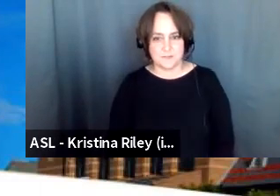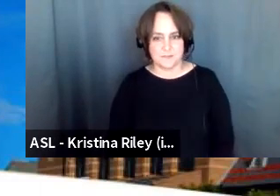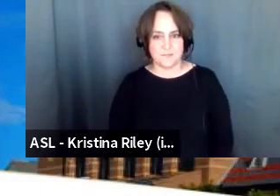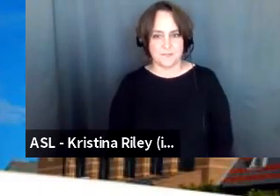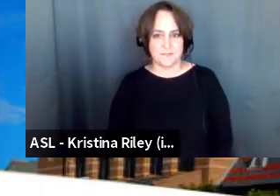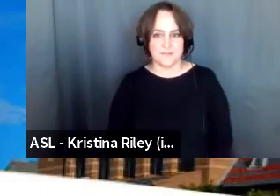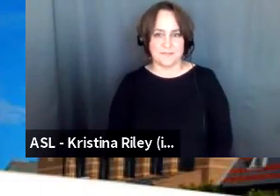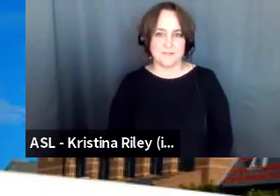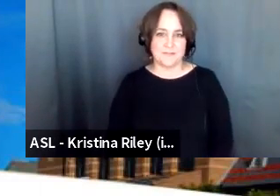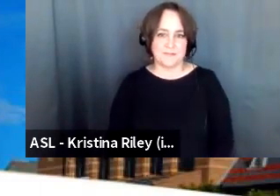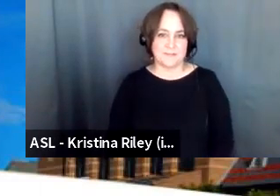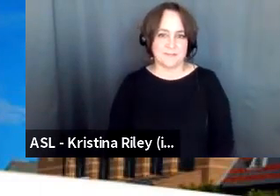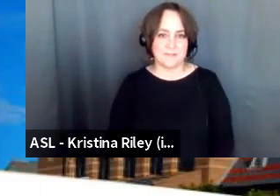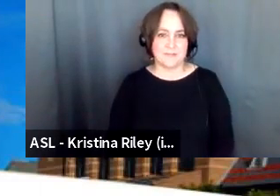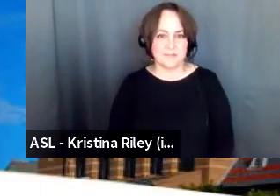us.